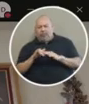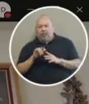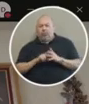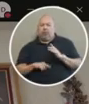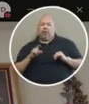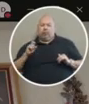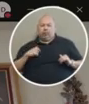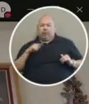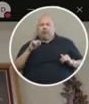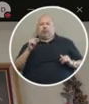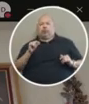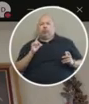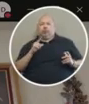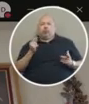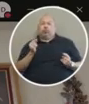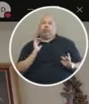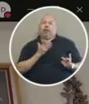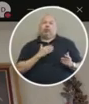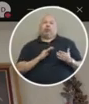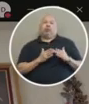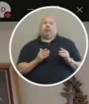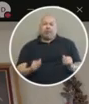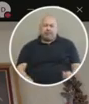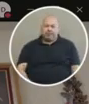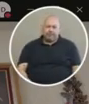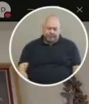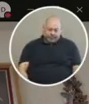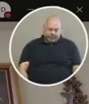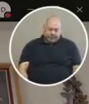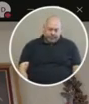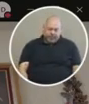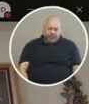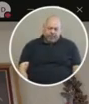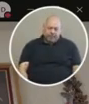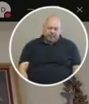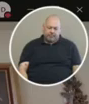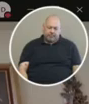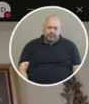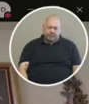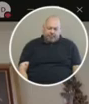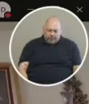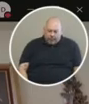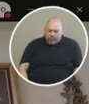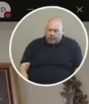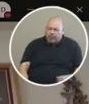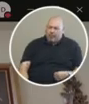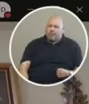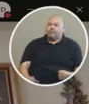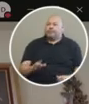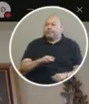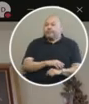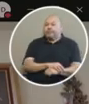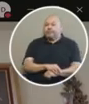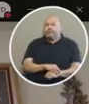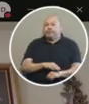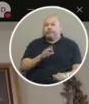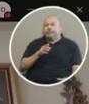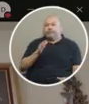what needs to be done in our community. Okay, thank you. Okay, Representative